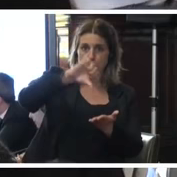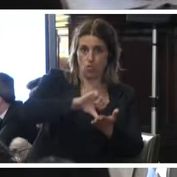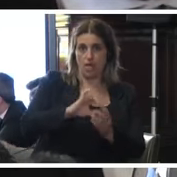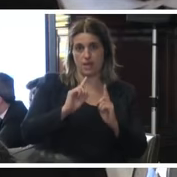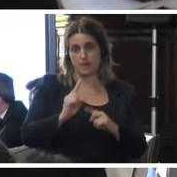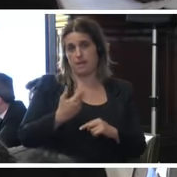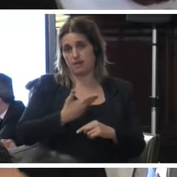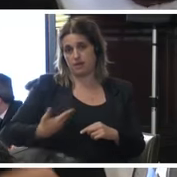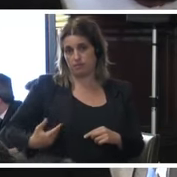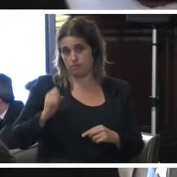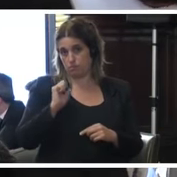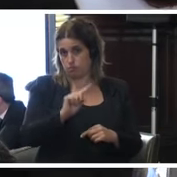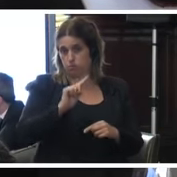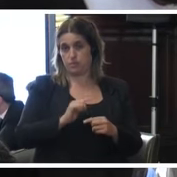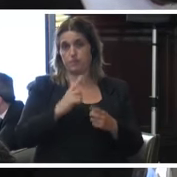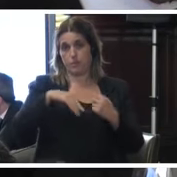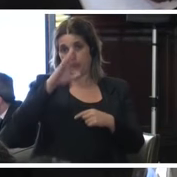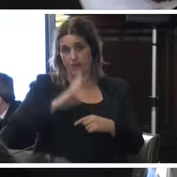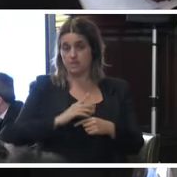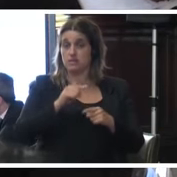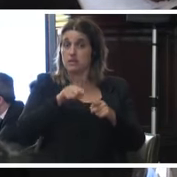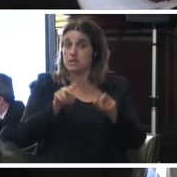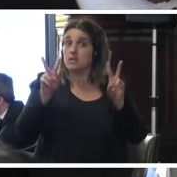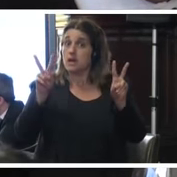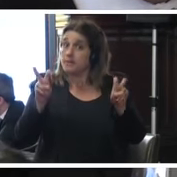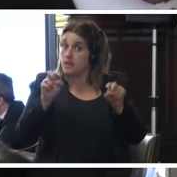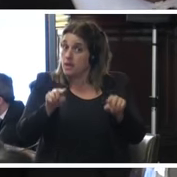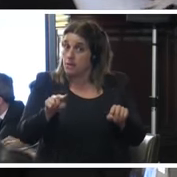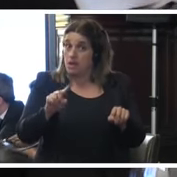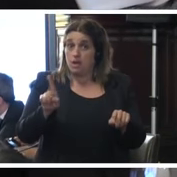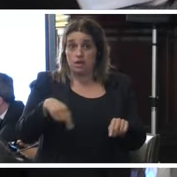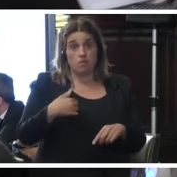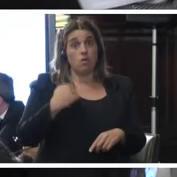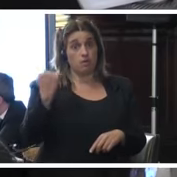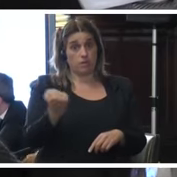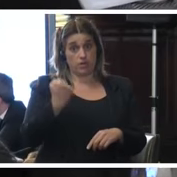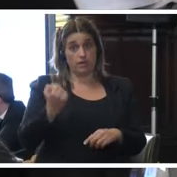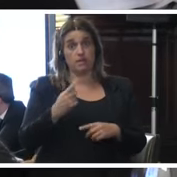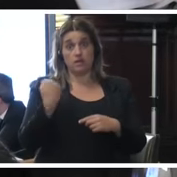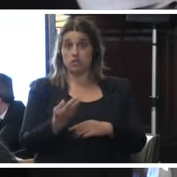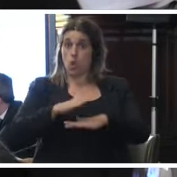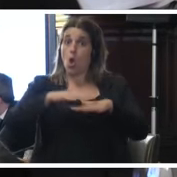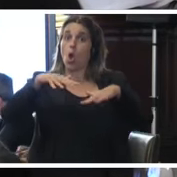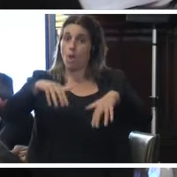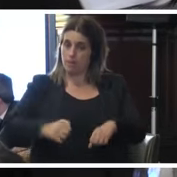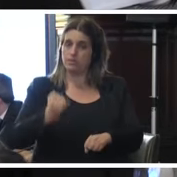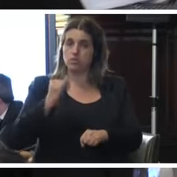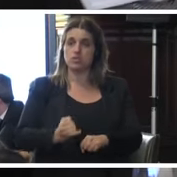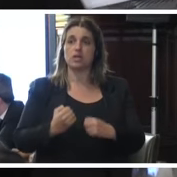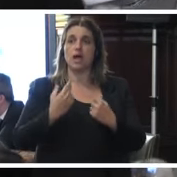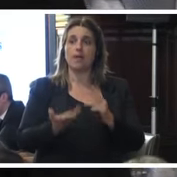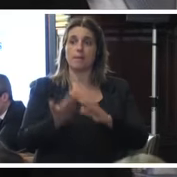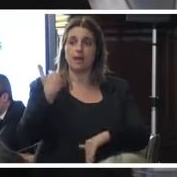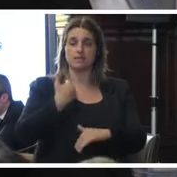We take all of them very seriously. We commit to provide you with more information about these issues at a later